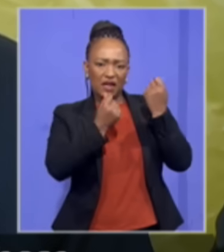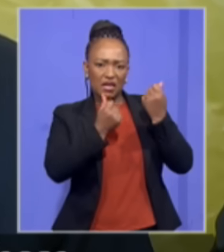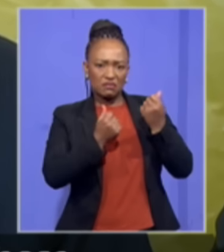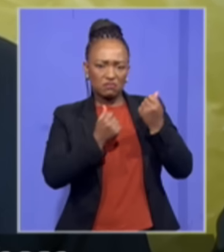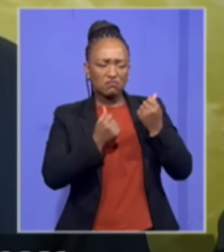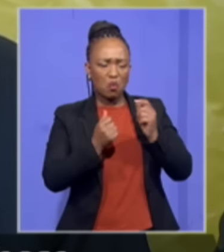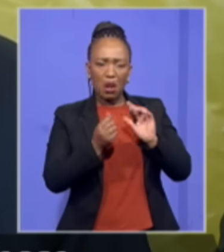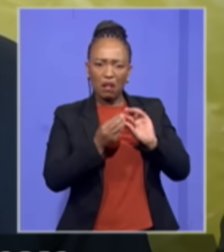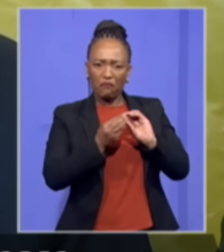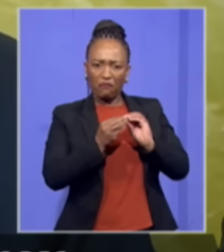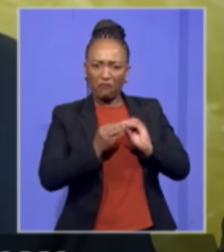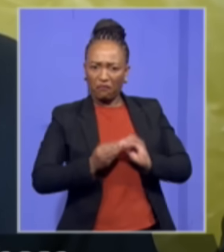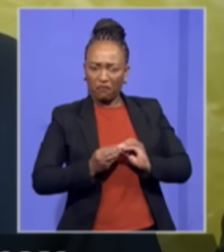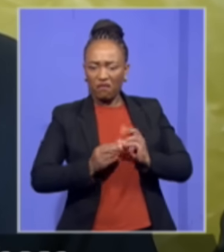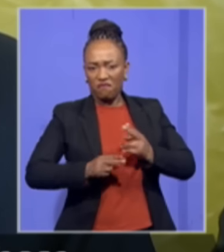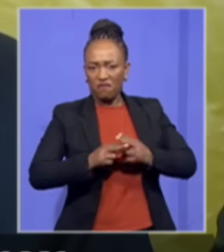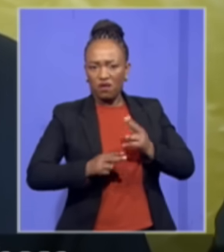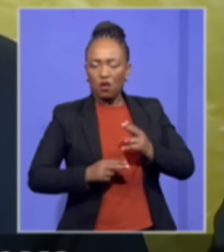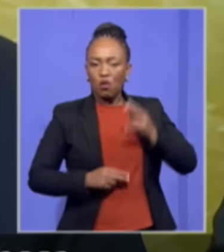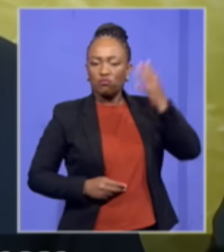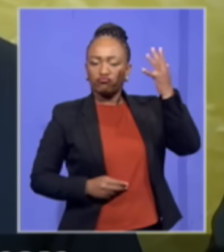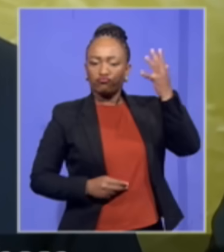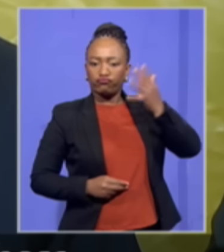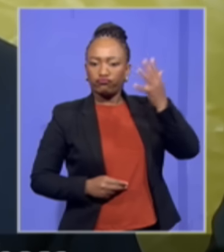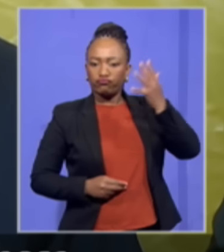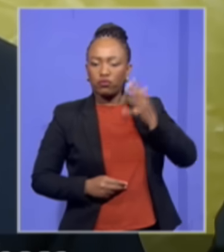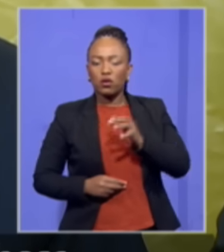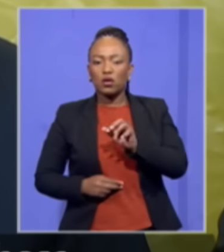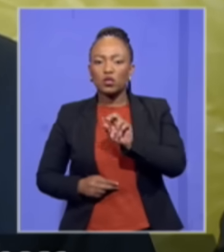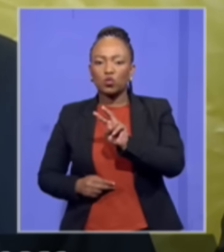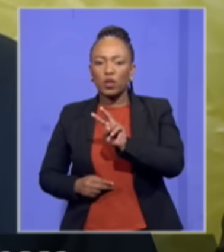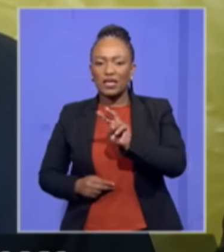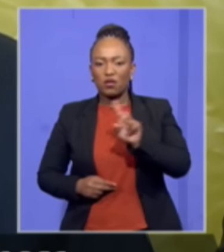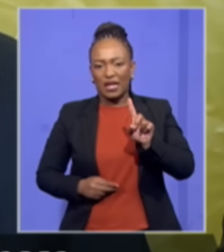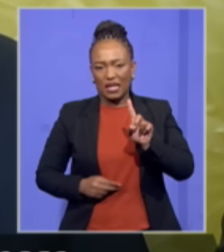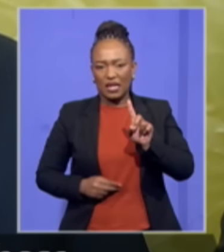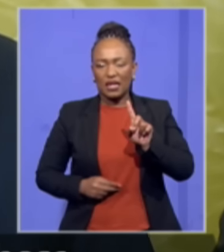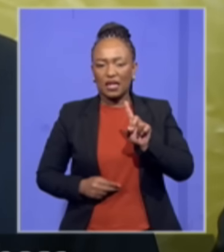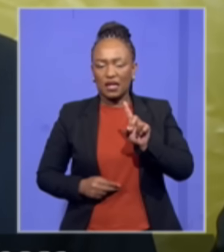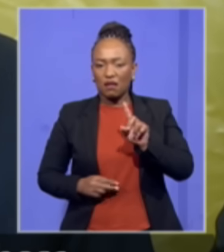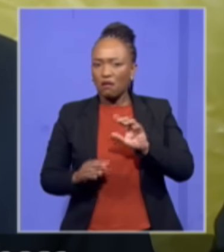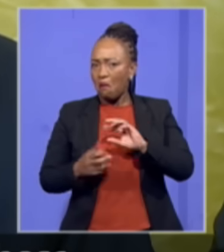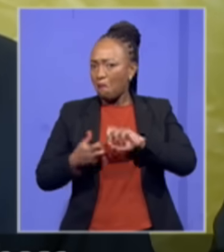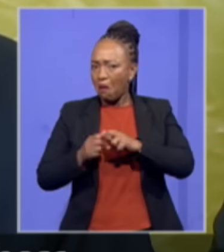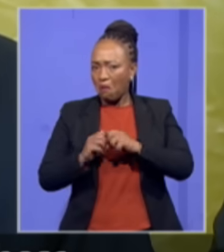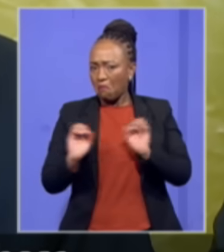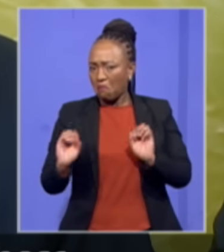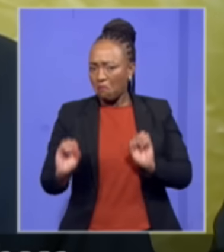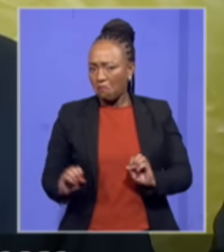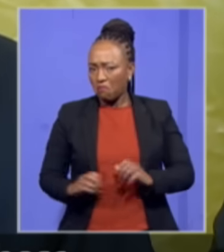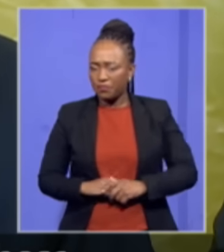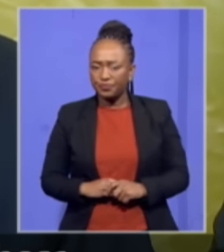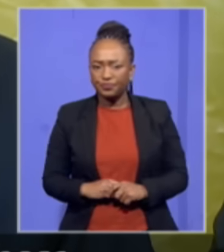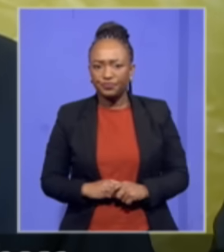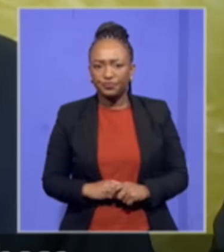is going to be presented on the 21st. So that is not a problem at all.